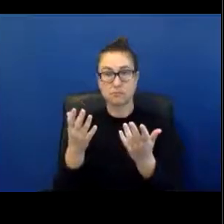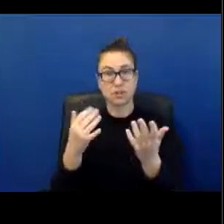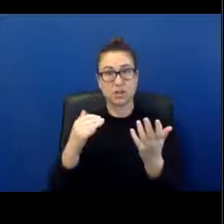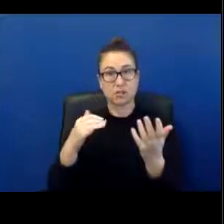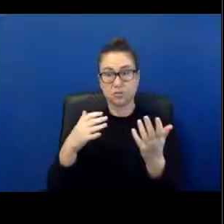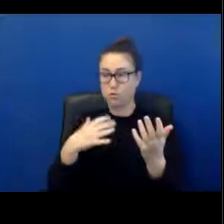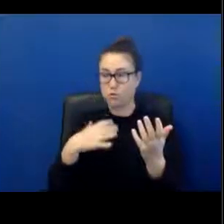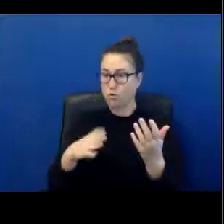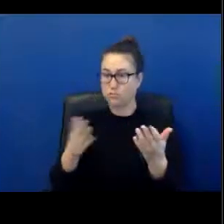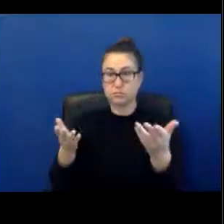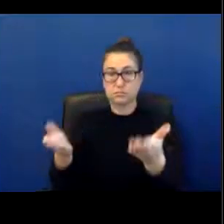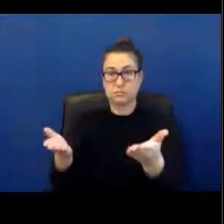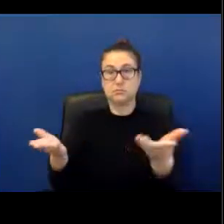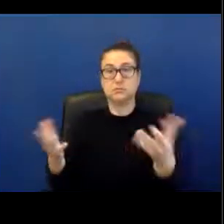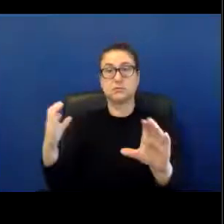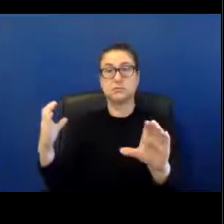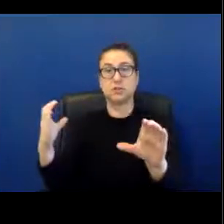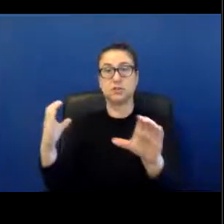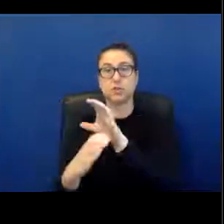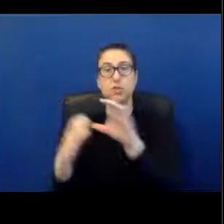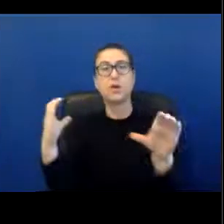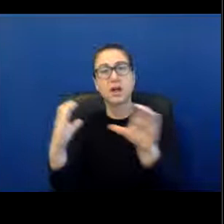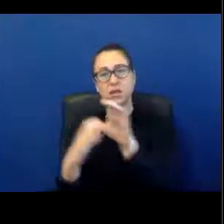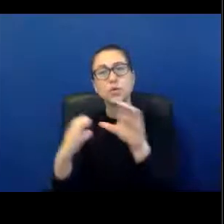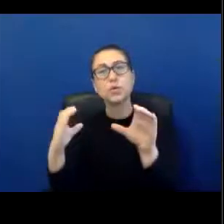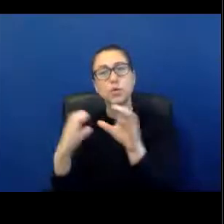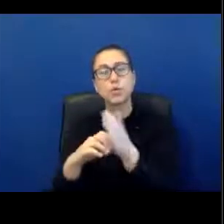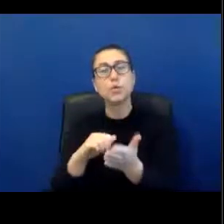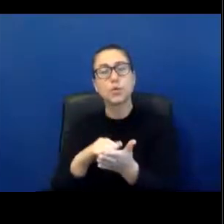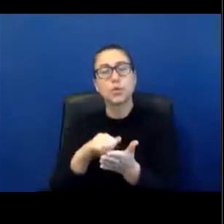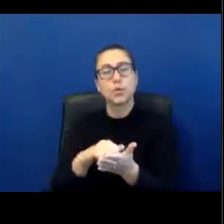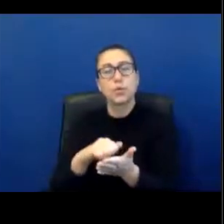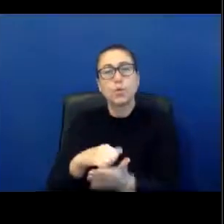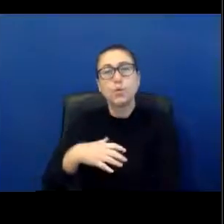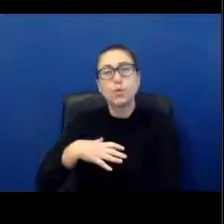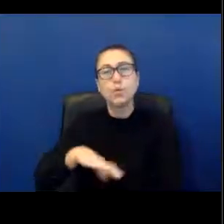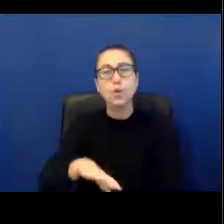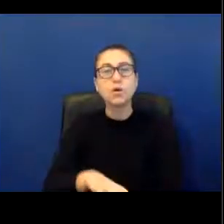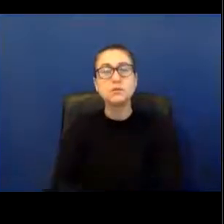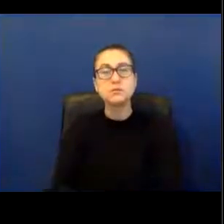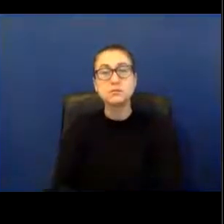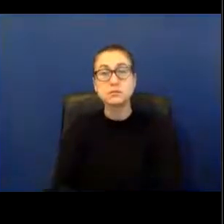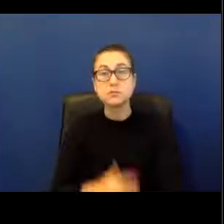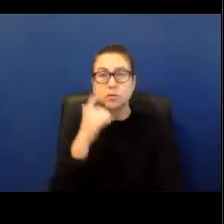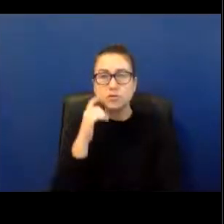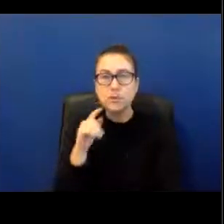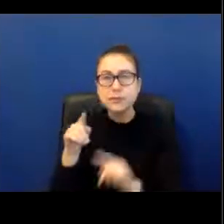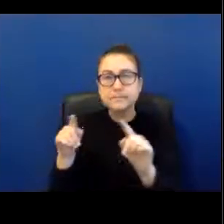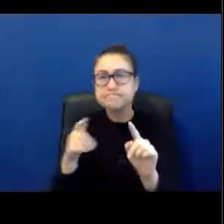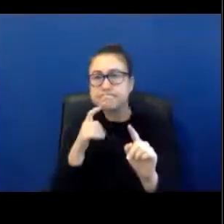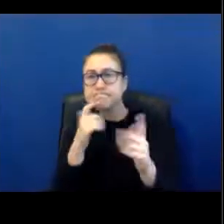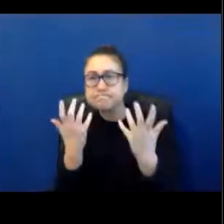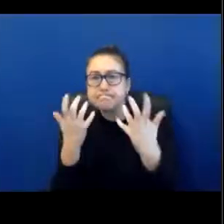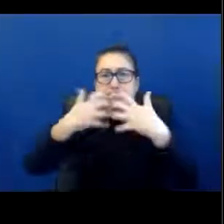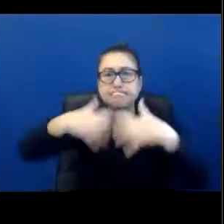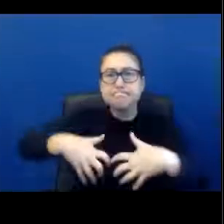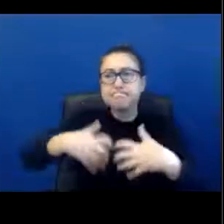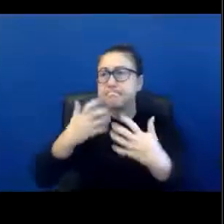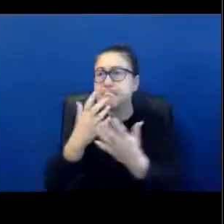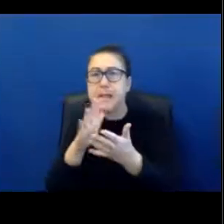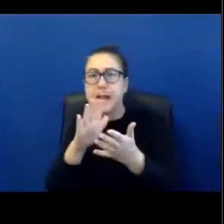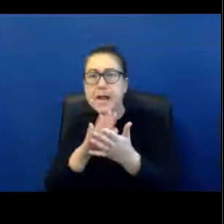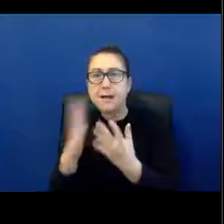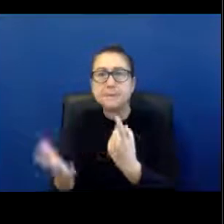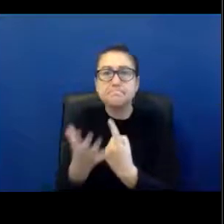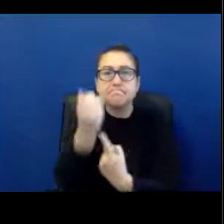to open up those communication lines and to really try and work through the issues. And it's